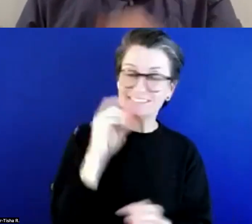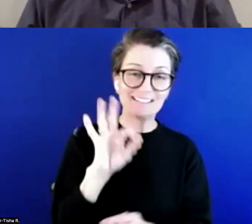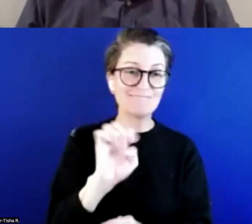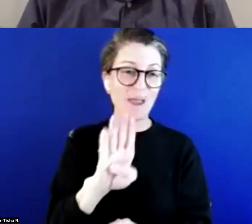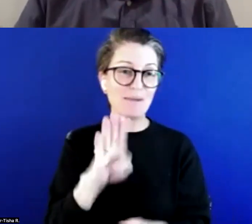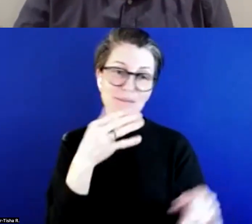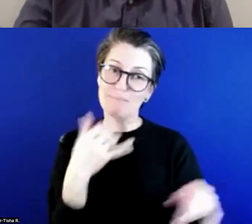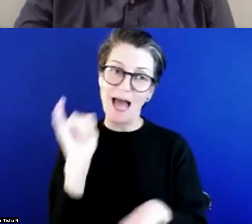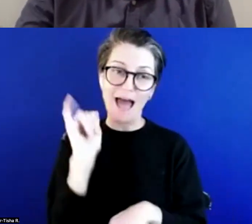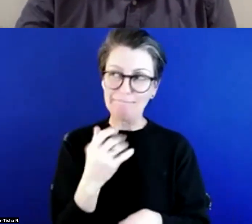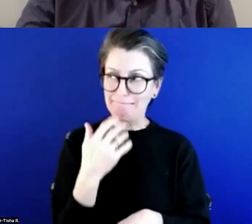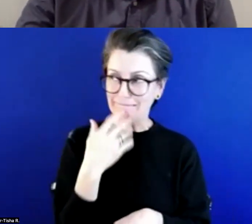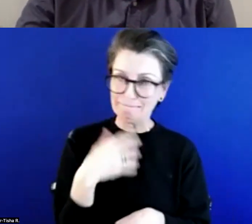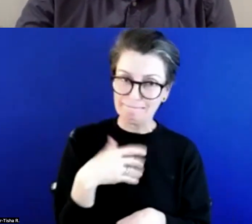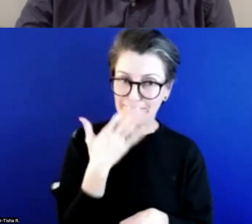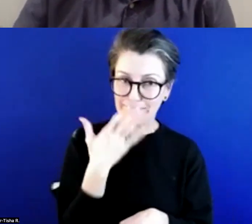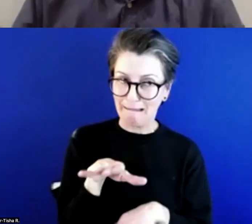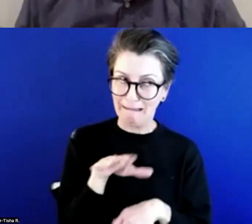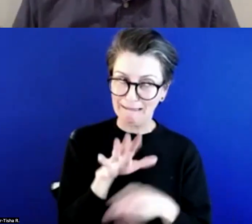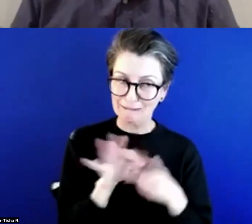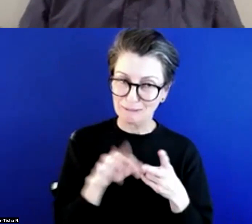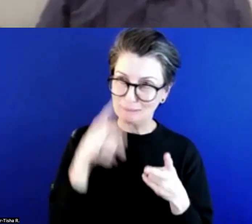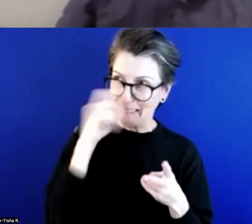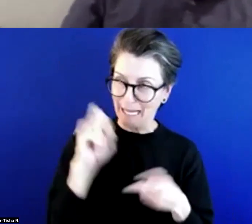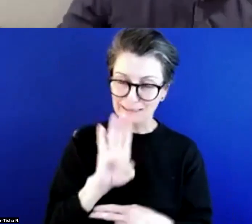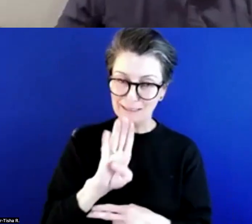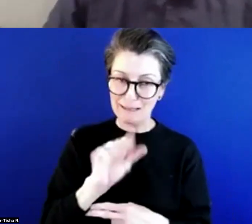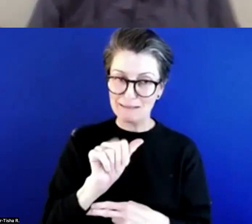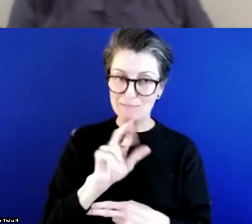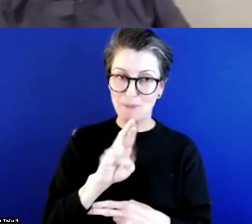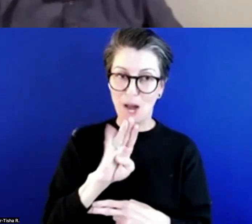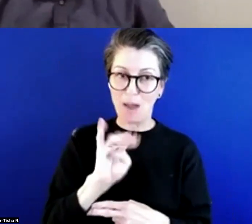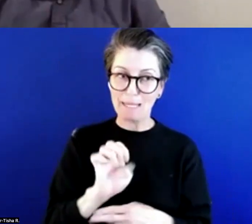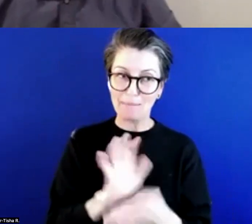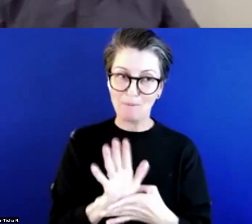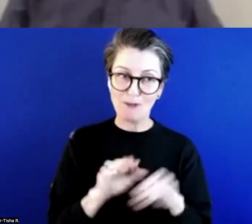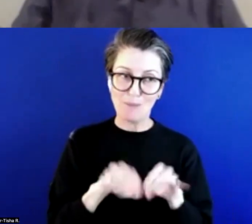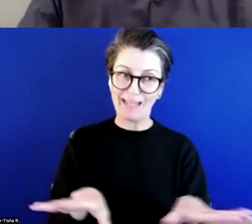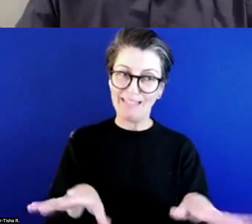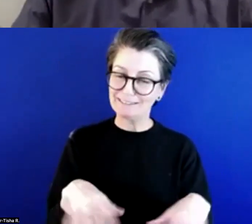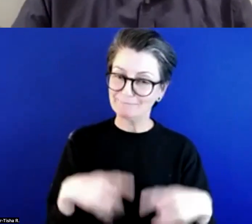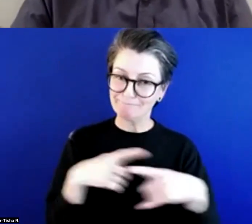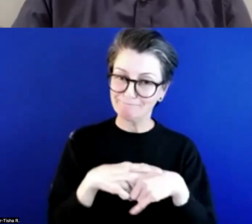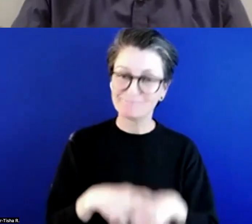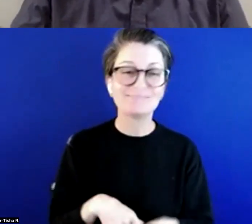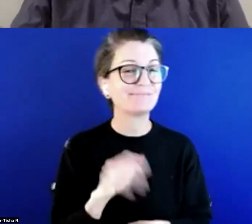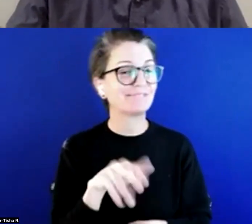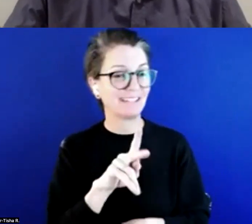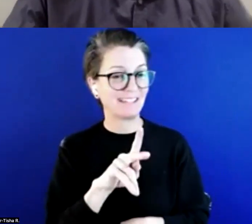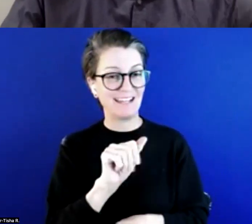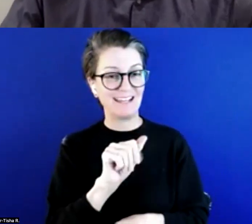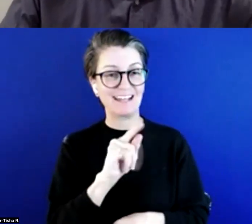poor choice with the Barbie movie this year. But yeah. This is Katie.